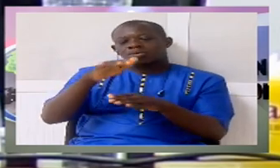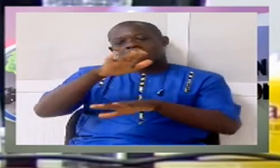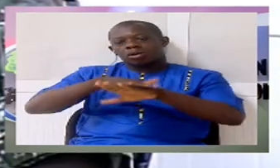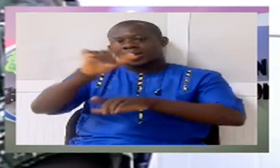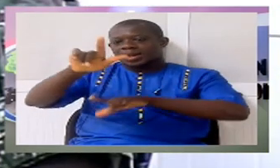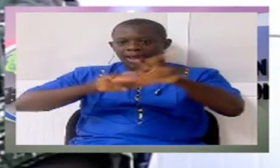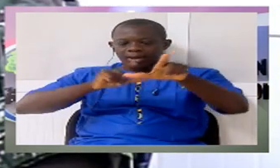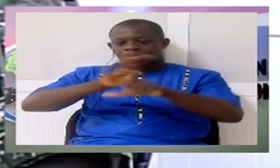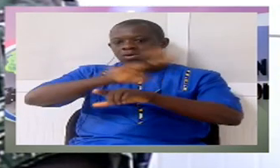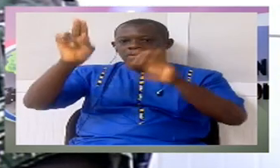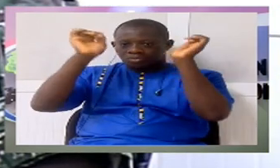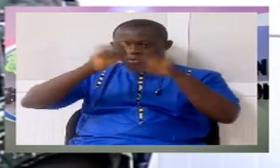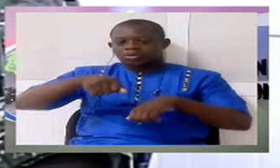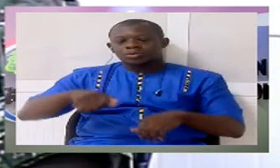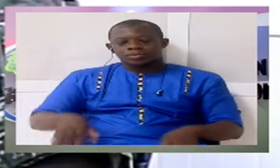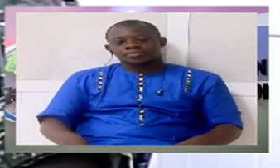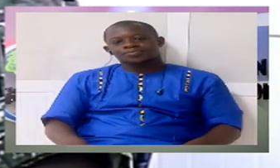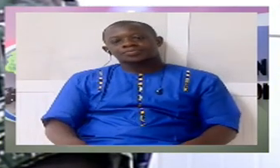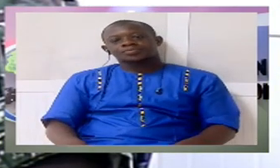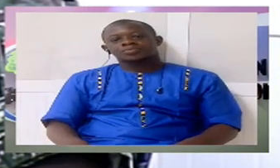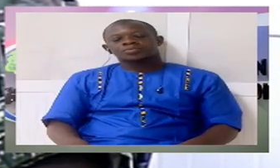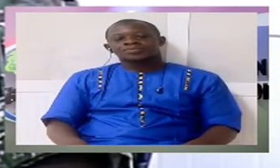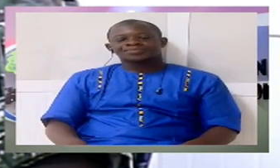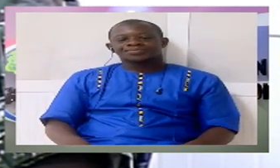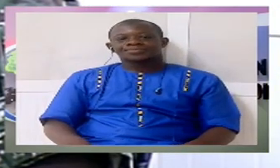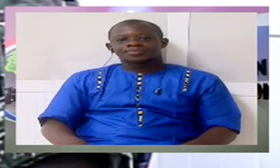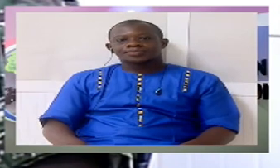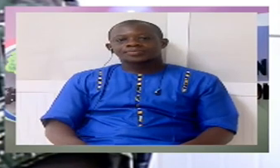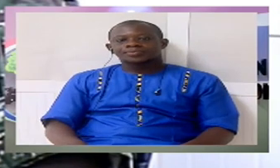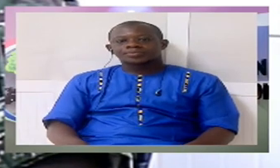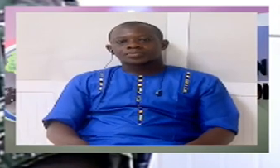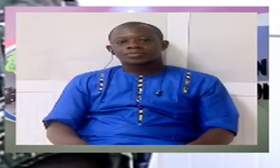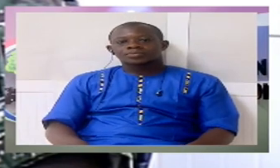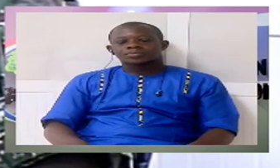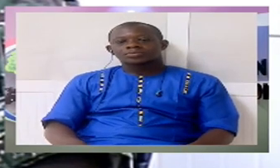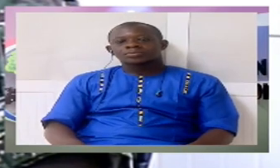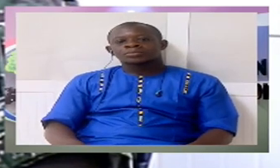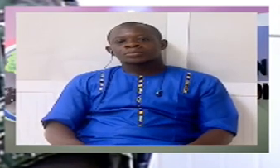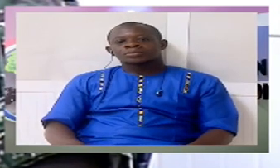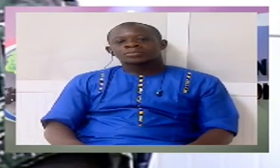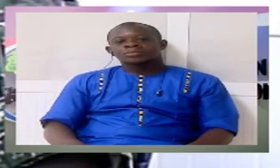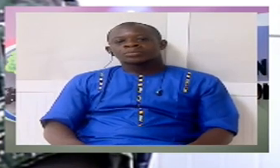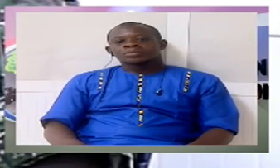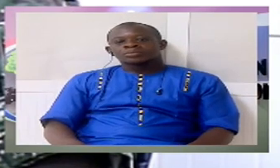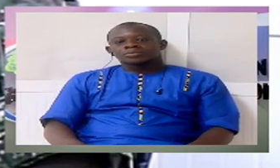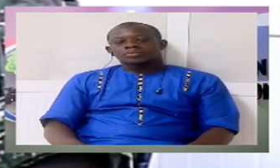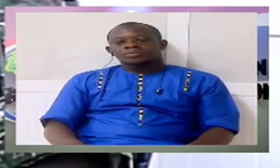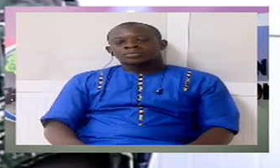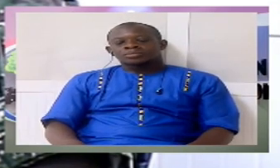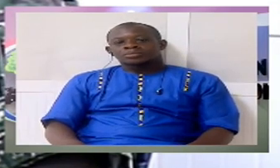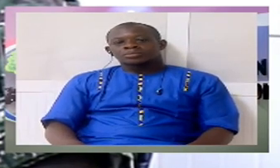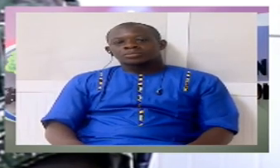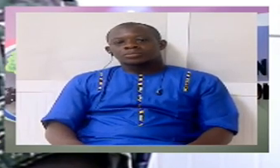ak no mu na def nga gis ne moto bobu nga xamne mu ngi don ñew nonu nga fexé kale ko be nga xamne du la romba egga